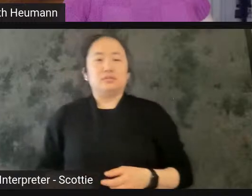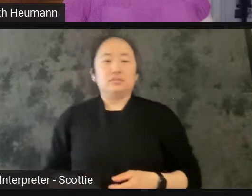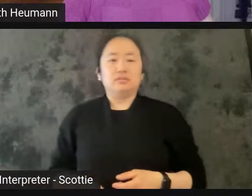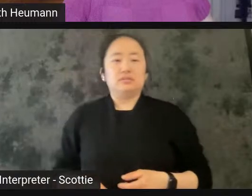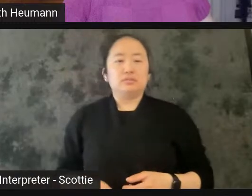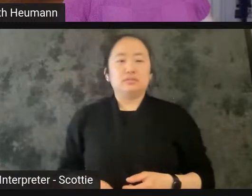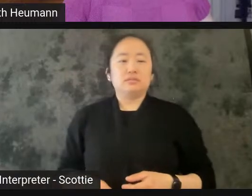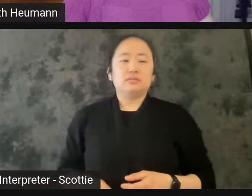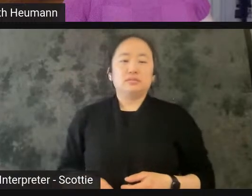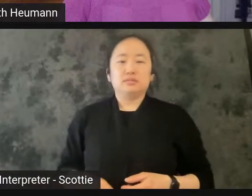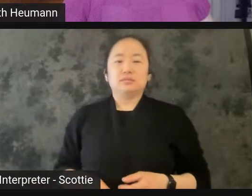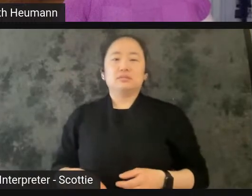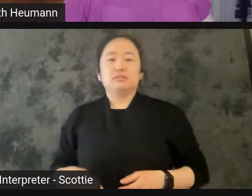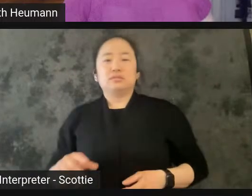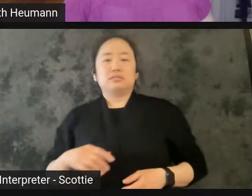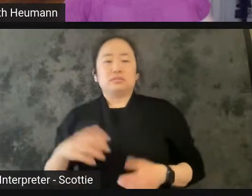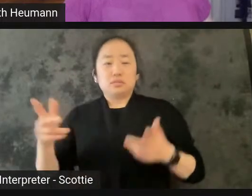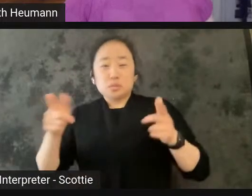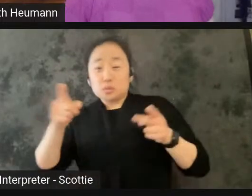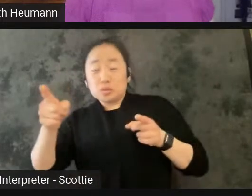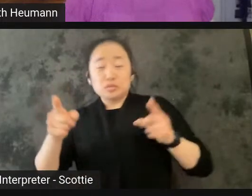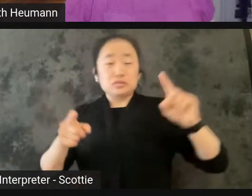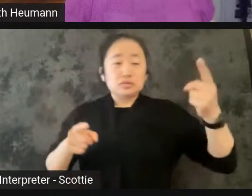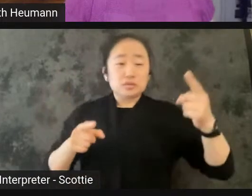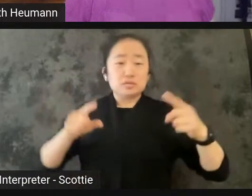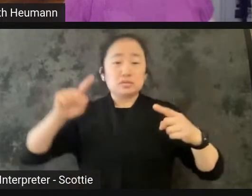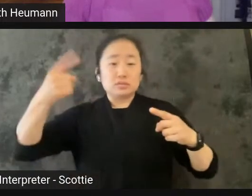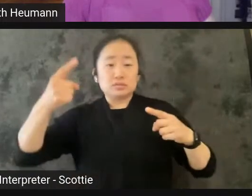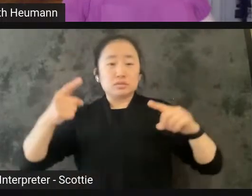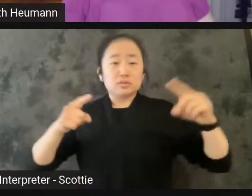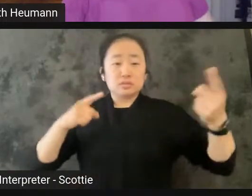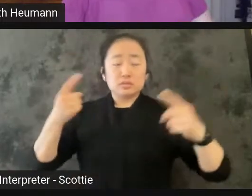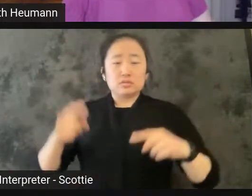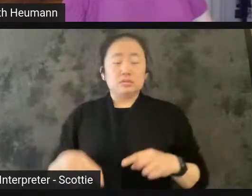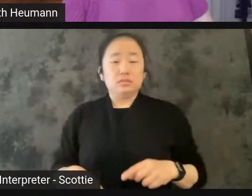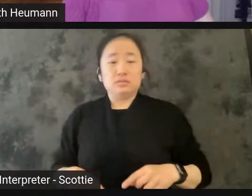Sure. Or you go first. No, you go first. Okay.